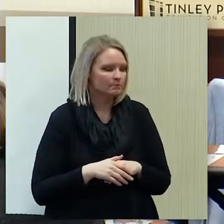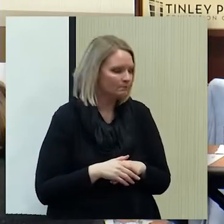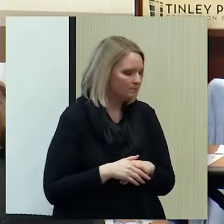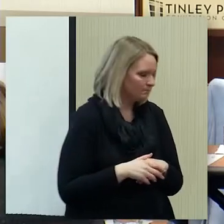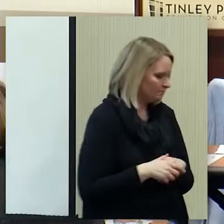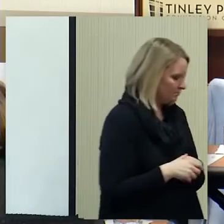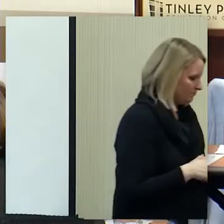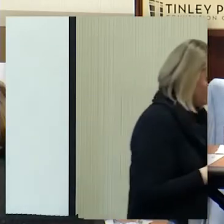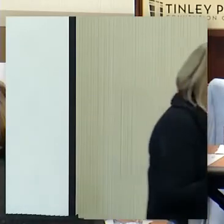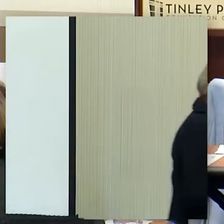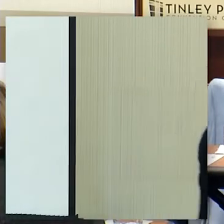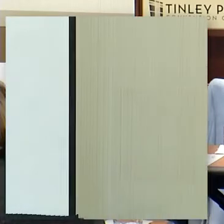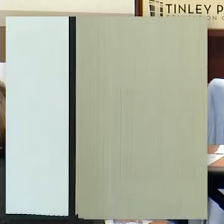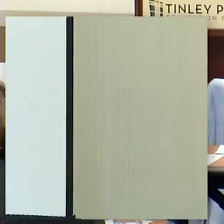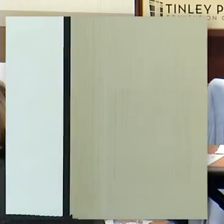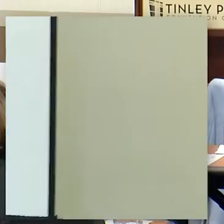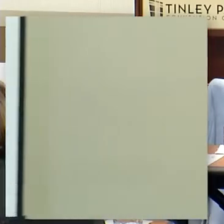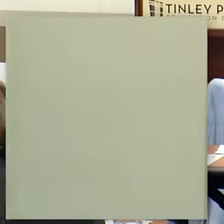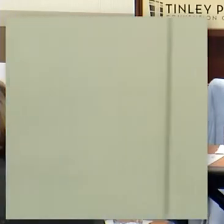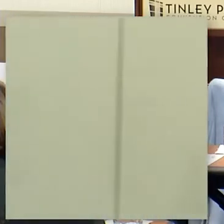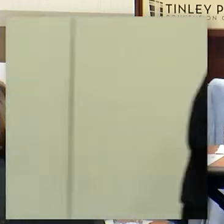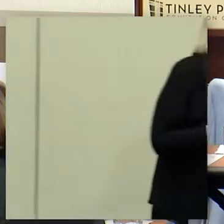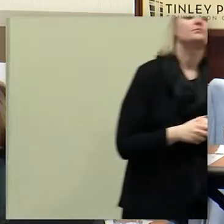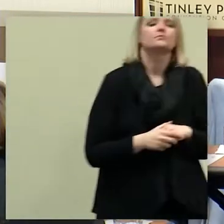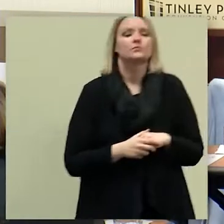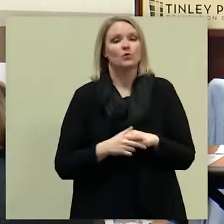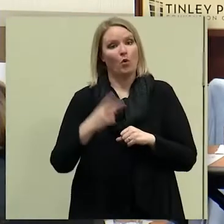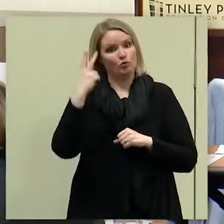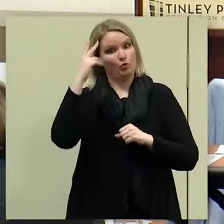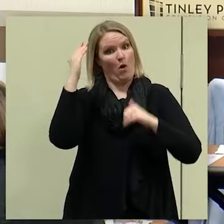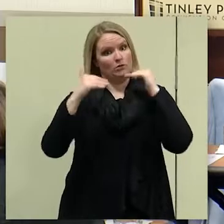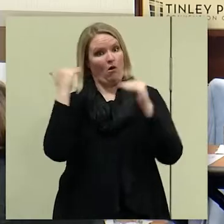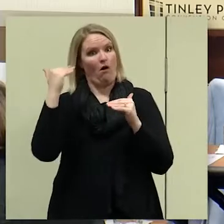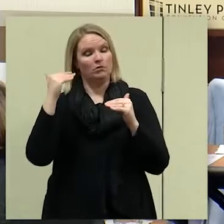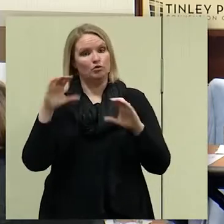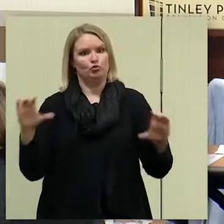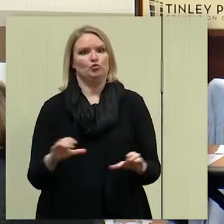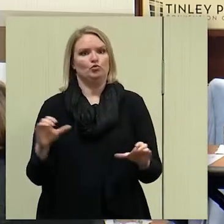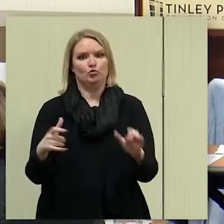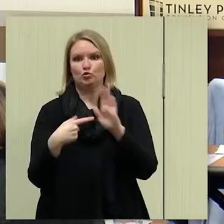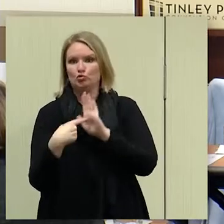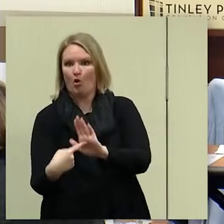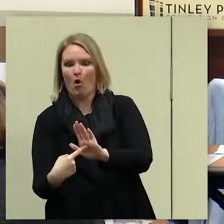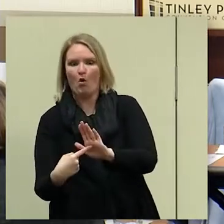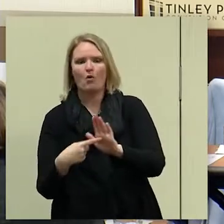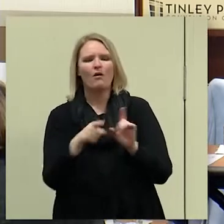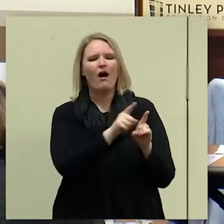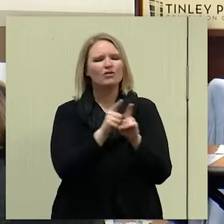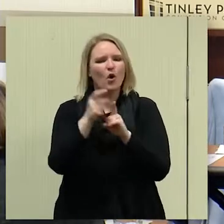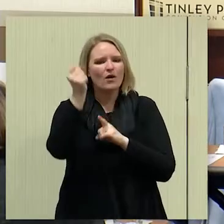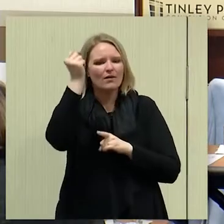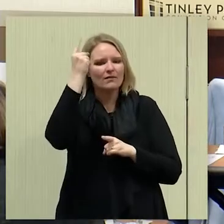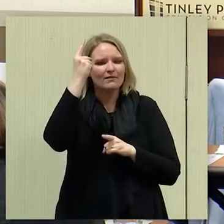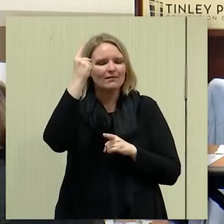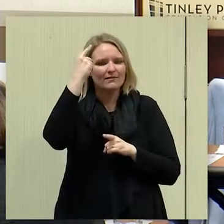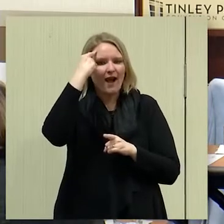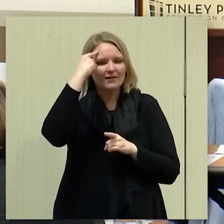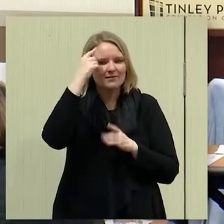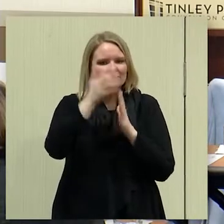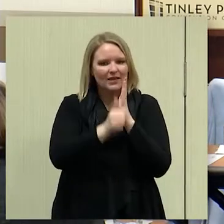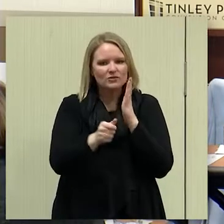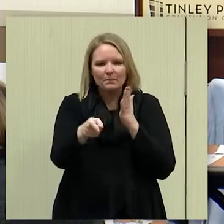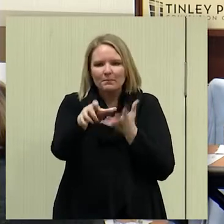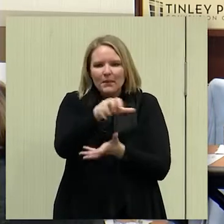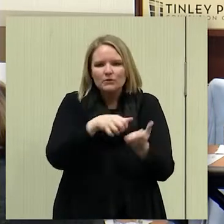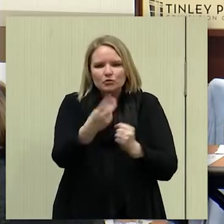she modeled it, right, with the other adult. She also had some cognitive skills going on there where they're mixing 2 colors, and